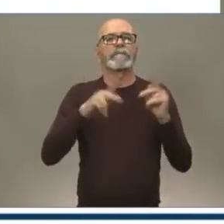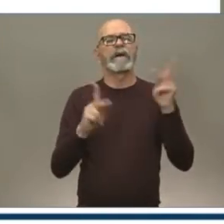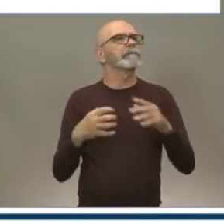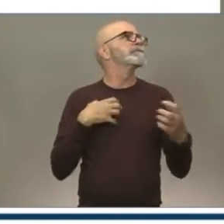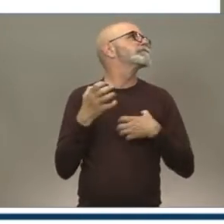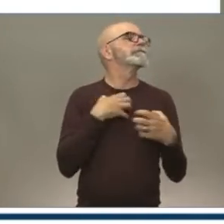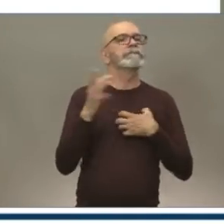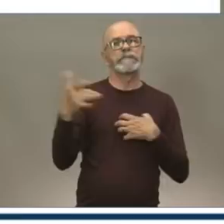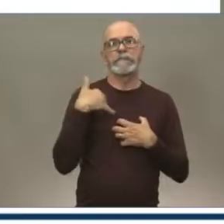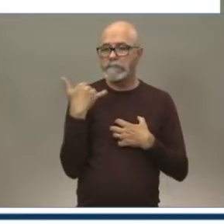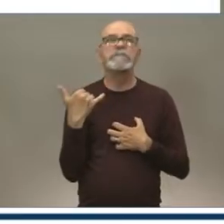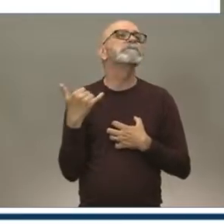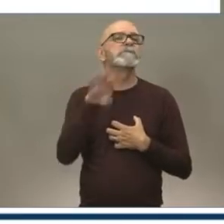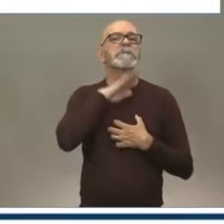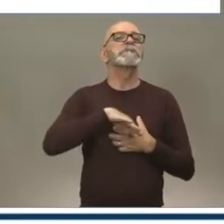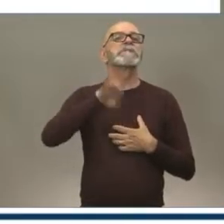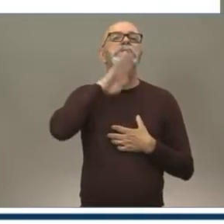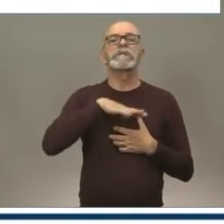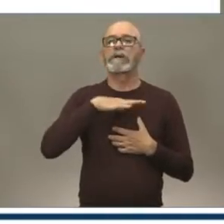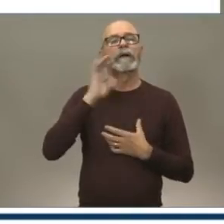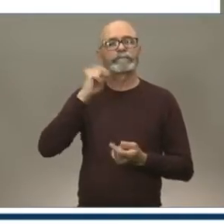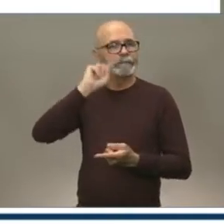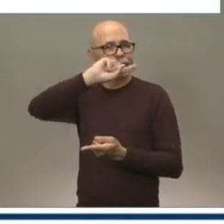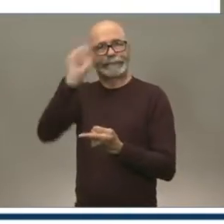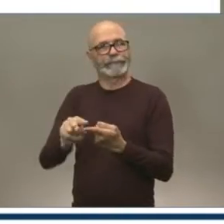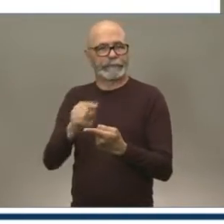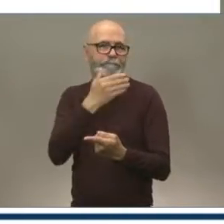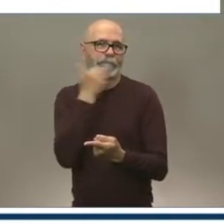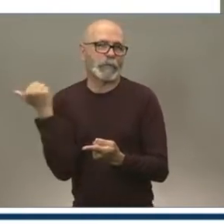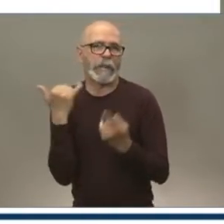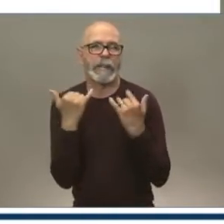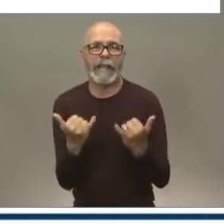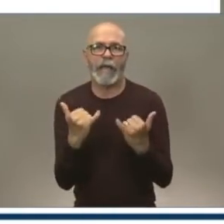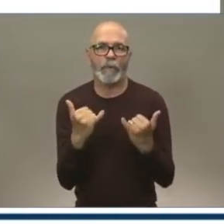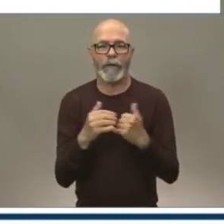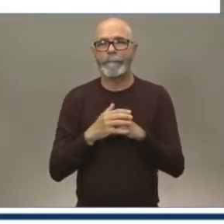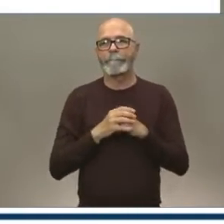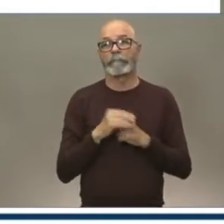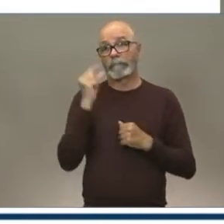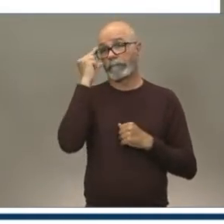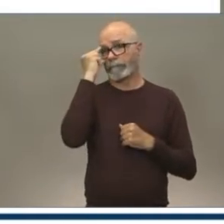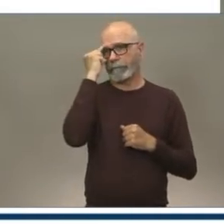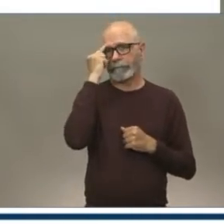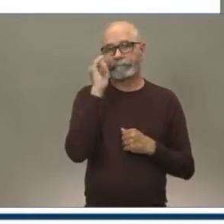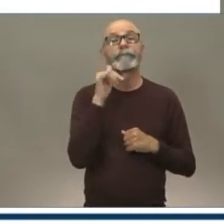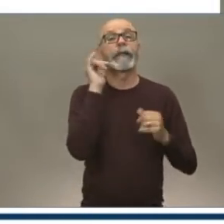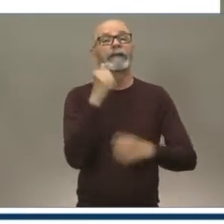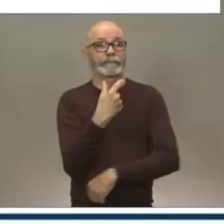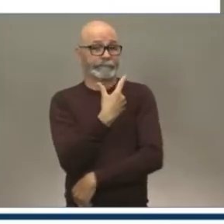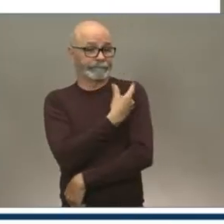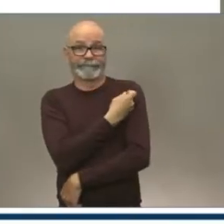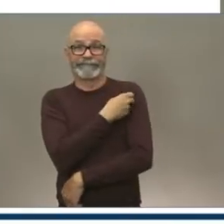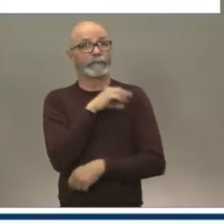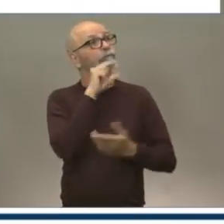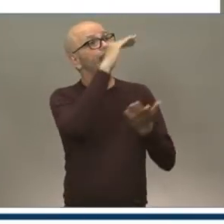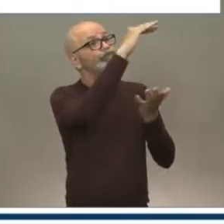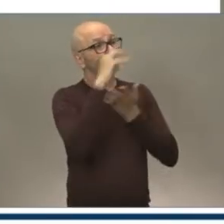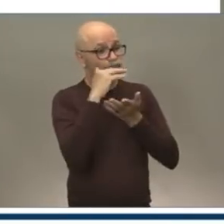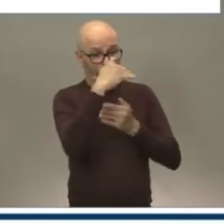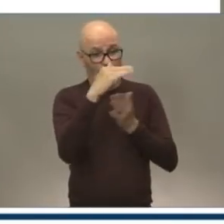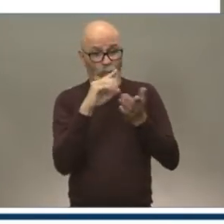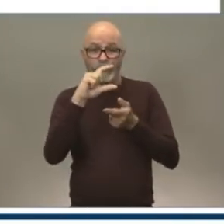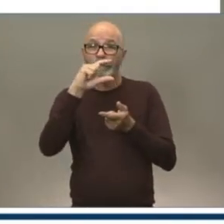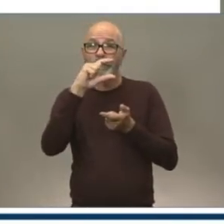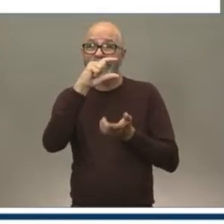for people. And I also want to talk a little bit about our vaccine supply. And while our capacity to deliver vaccine has